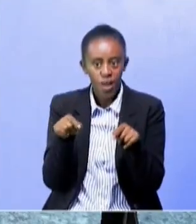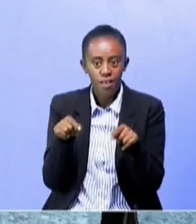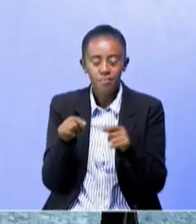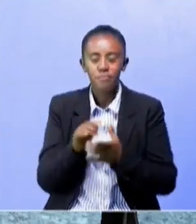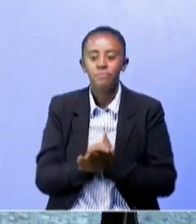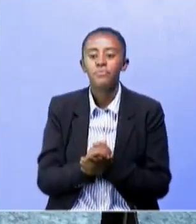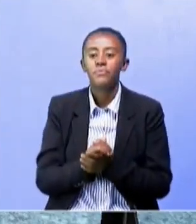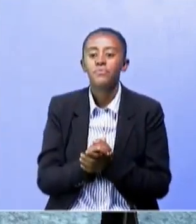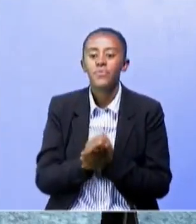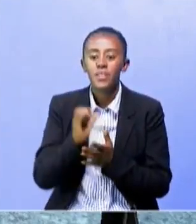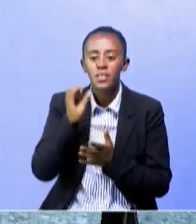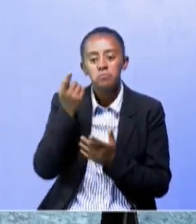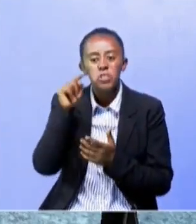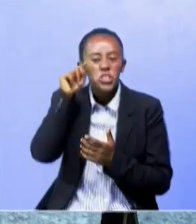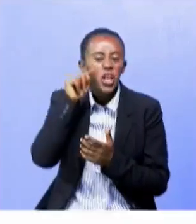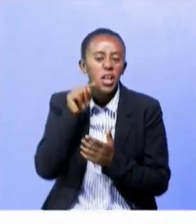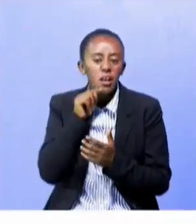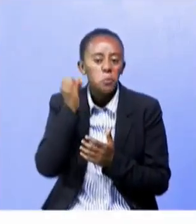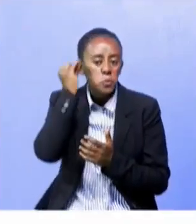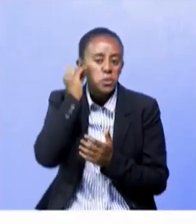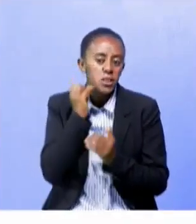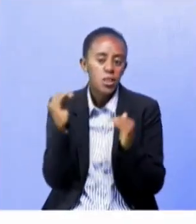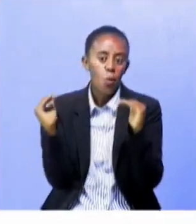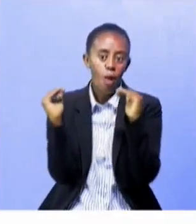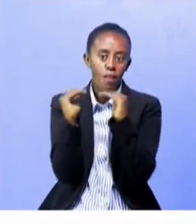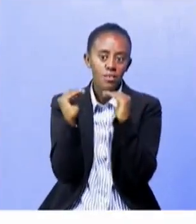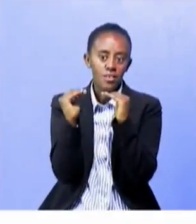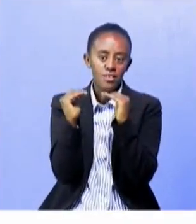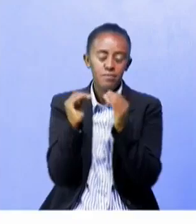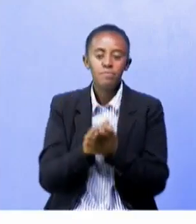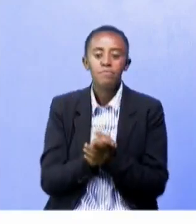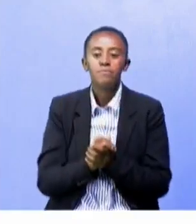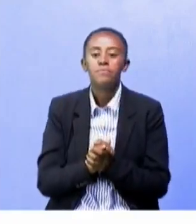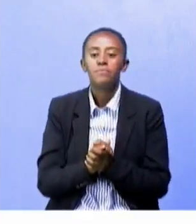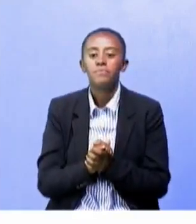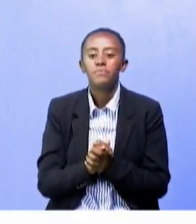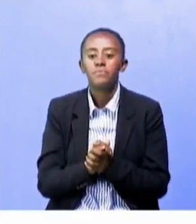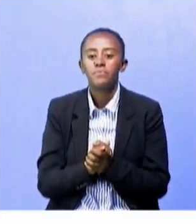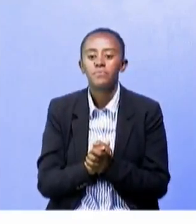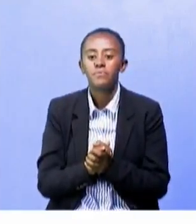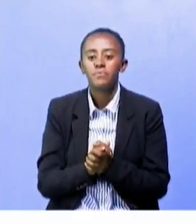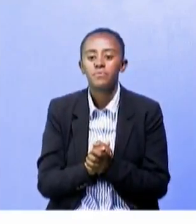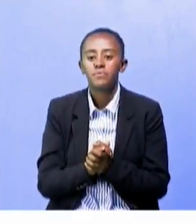Then gender equality, an interesting lesson. This is what?